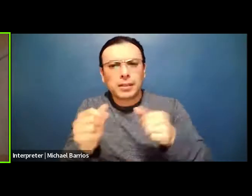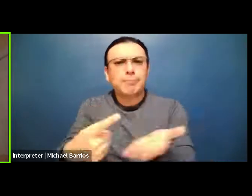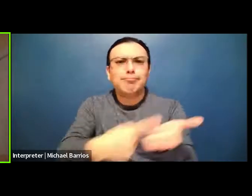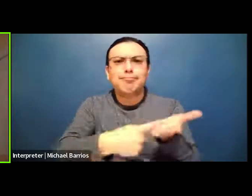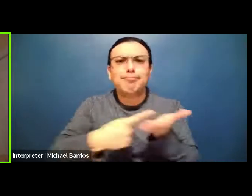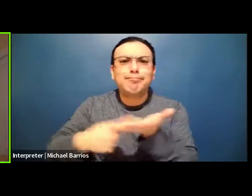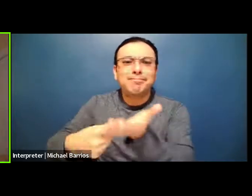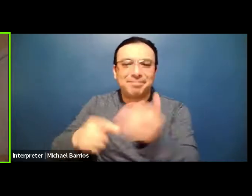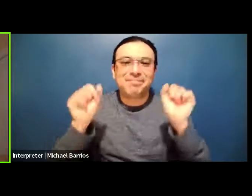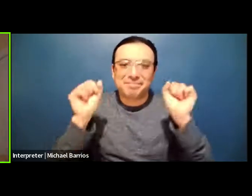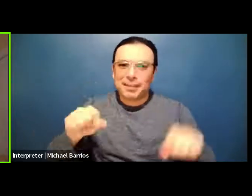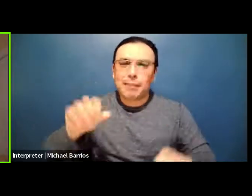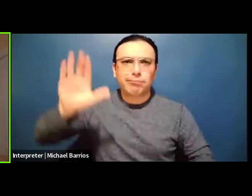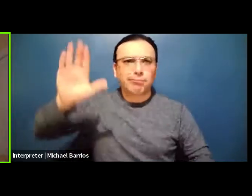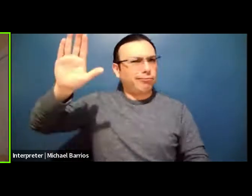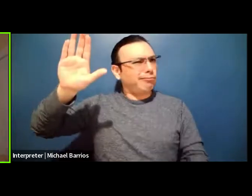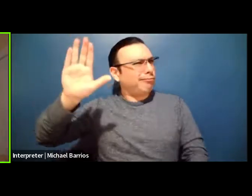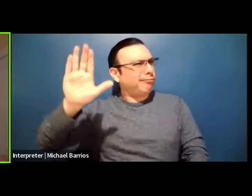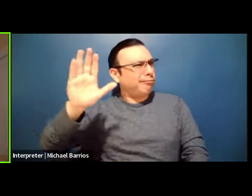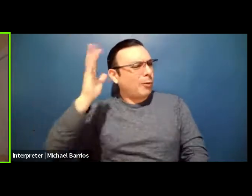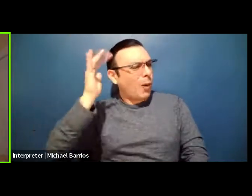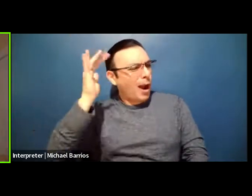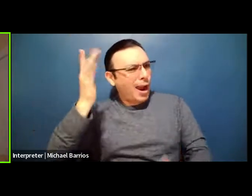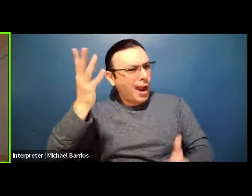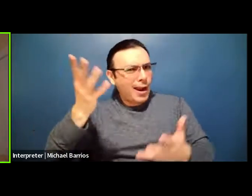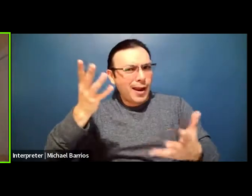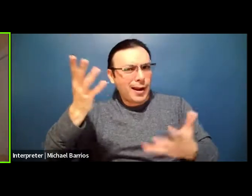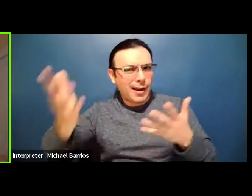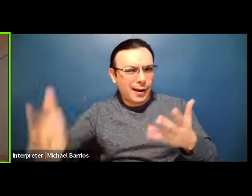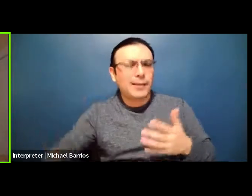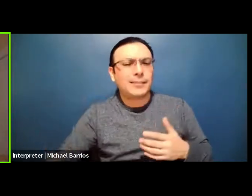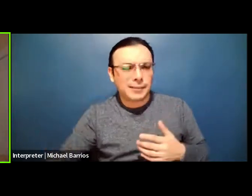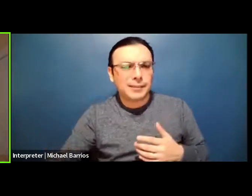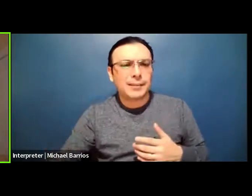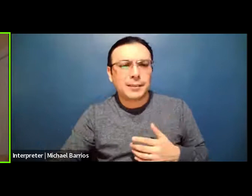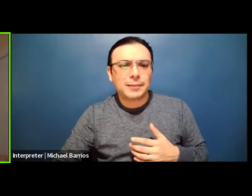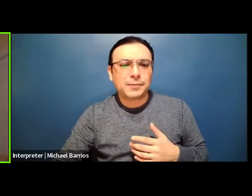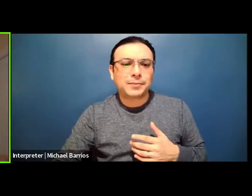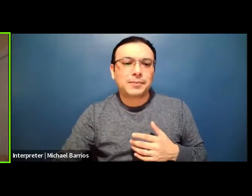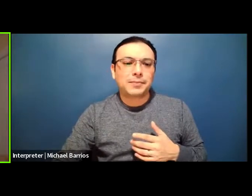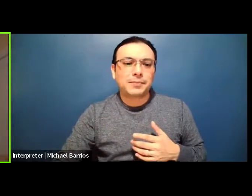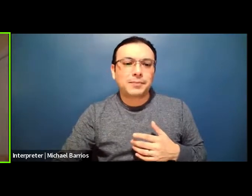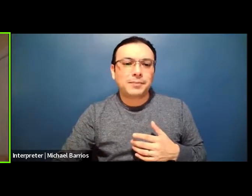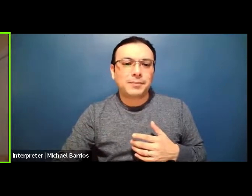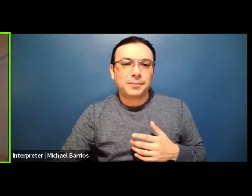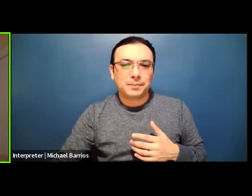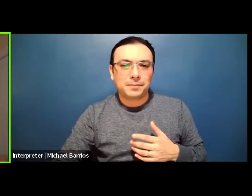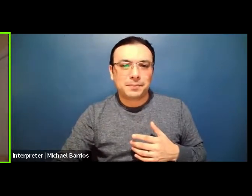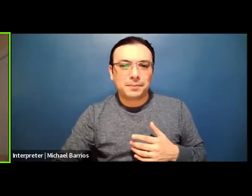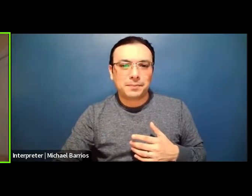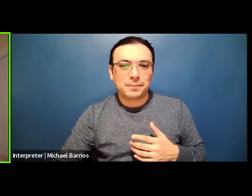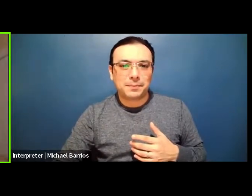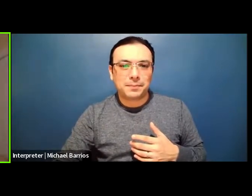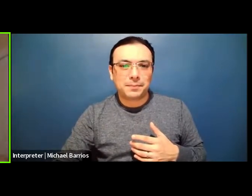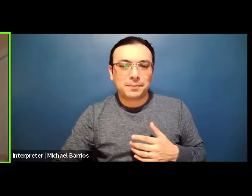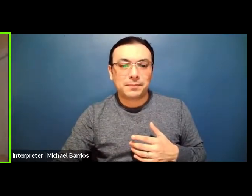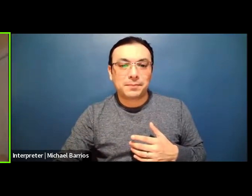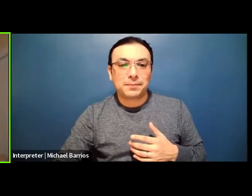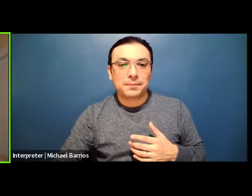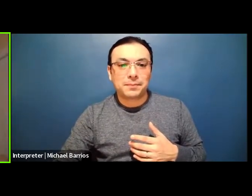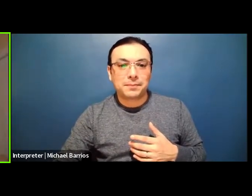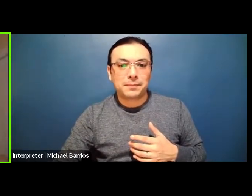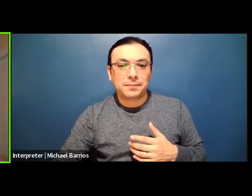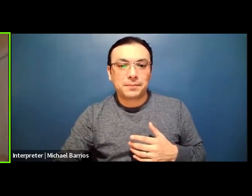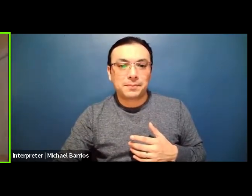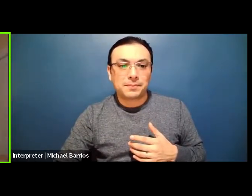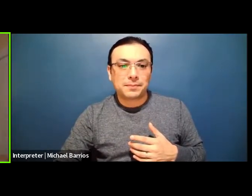So after Mia finishes her talk, Rosemary Garland Thompson will facilitate a